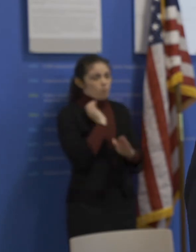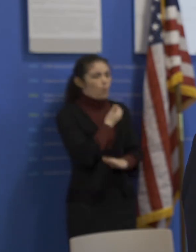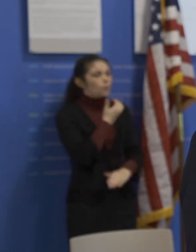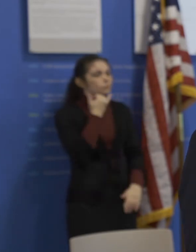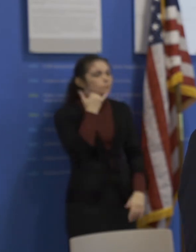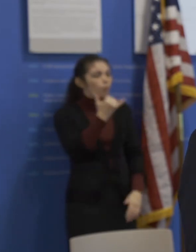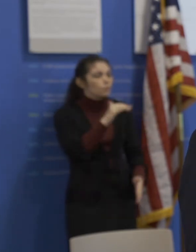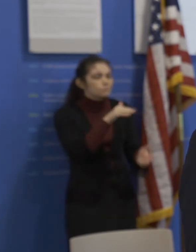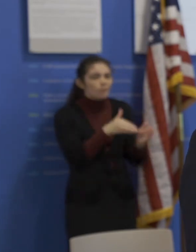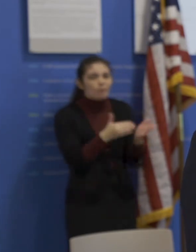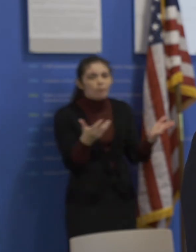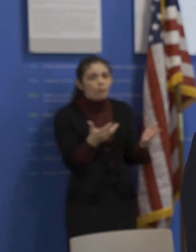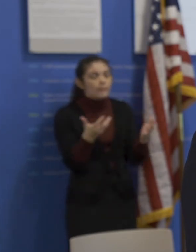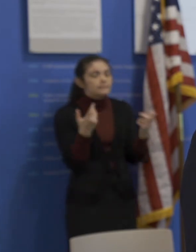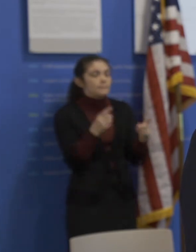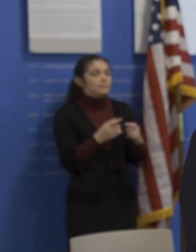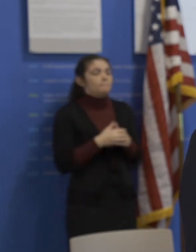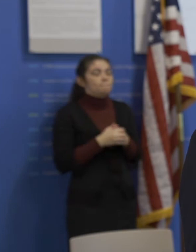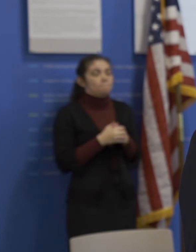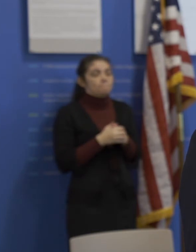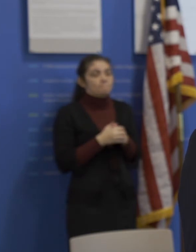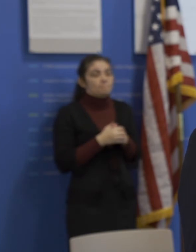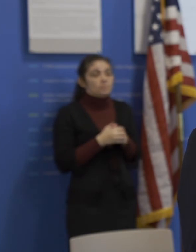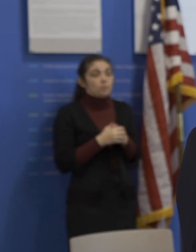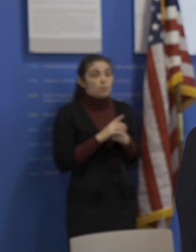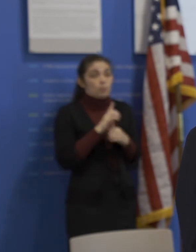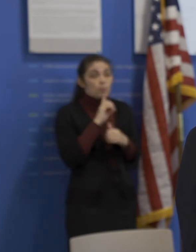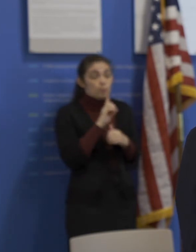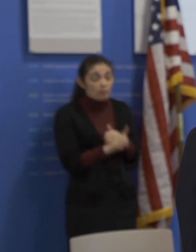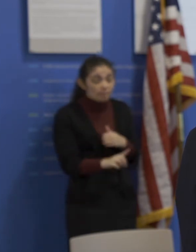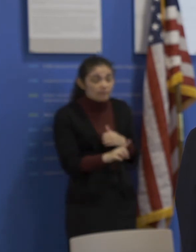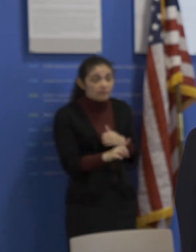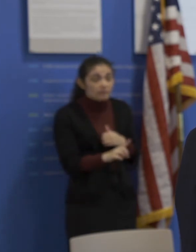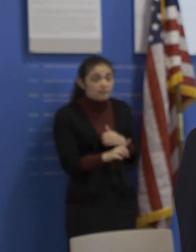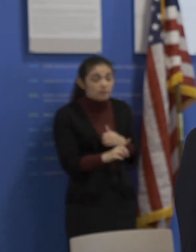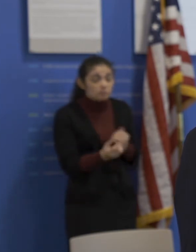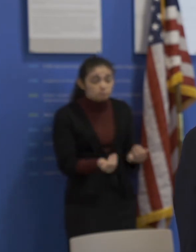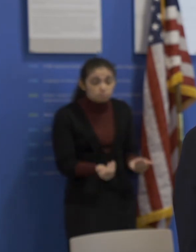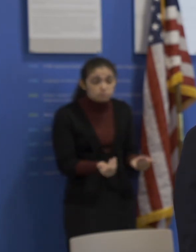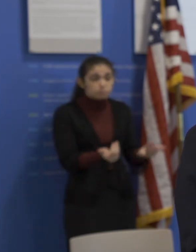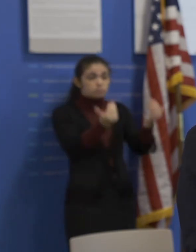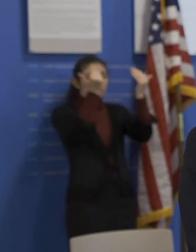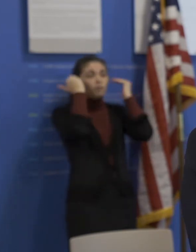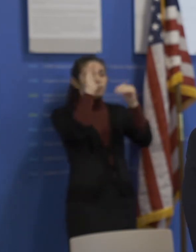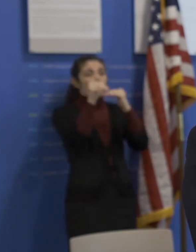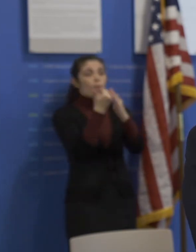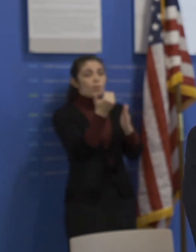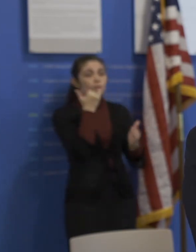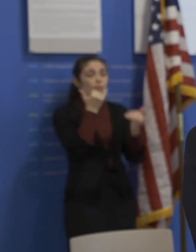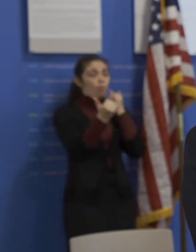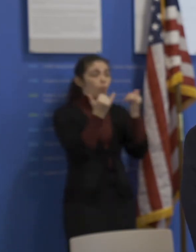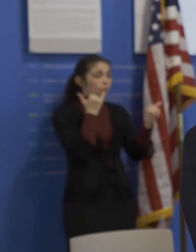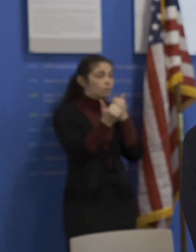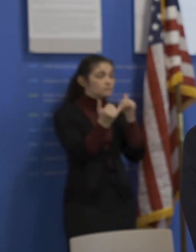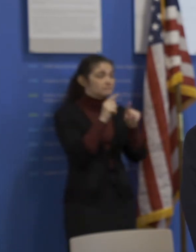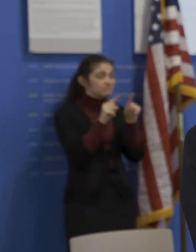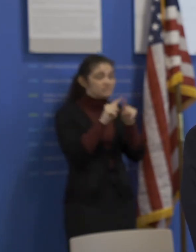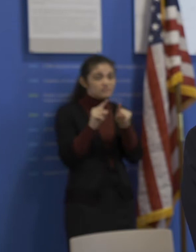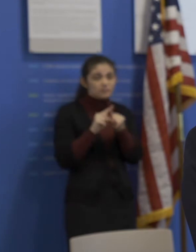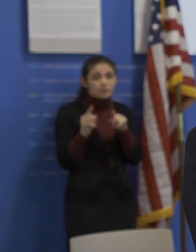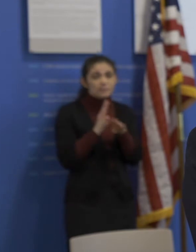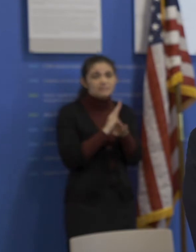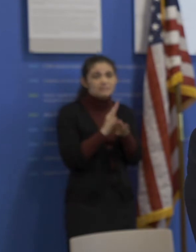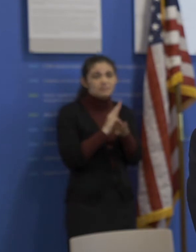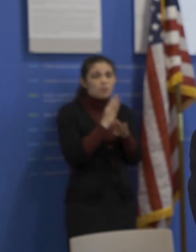center has been, frankly, saturated with calls from businesses that